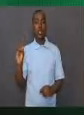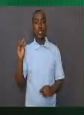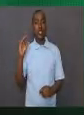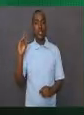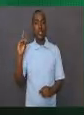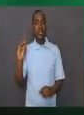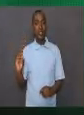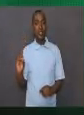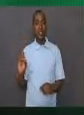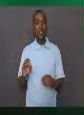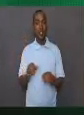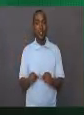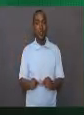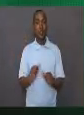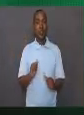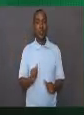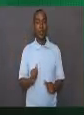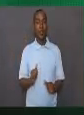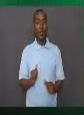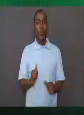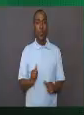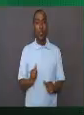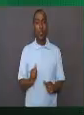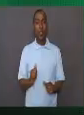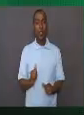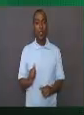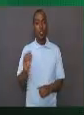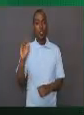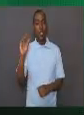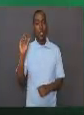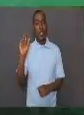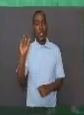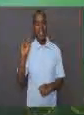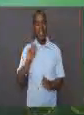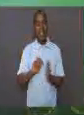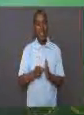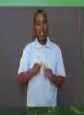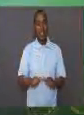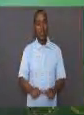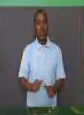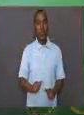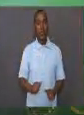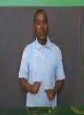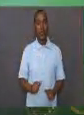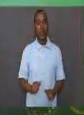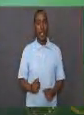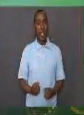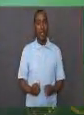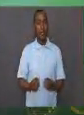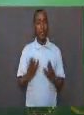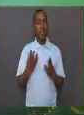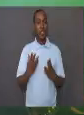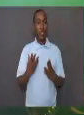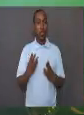62.9 degrees Celsius for 30 minutes. The majority of